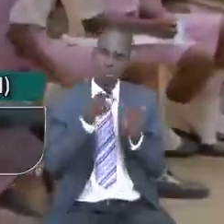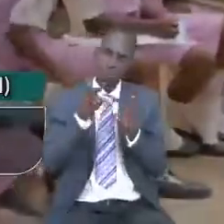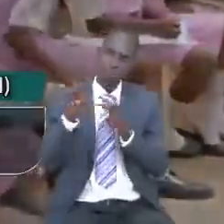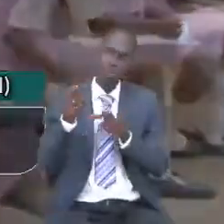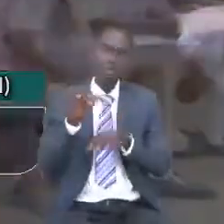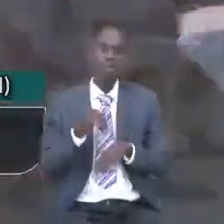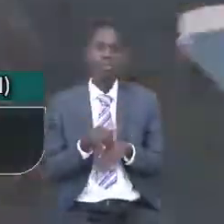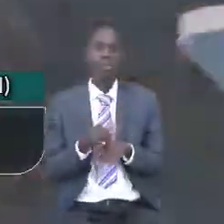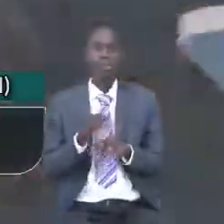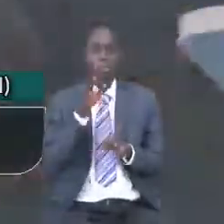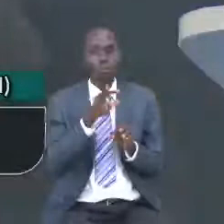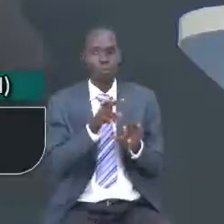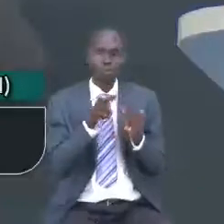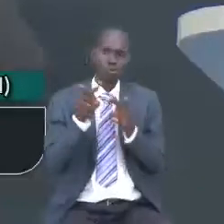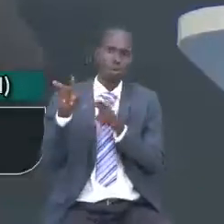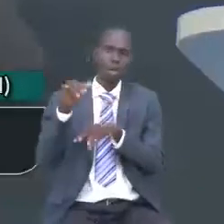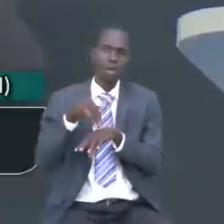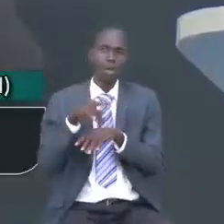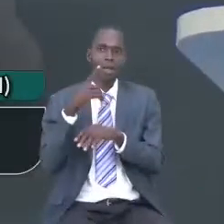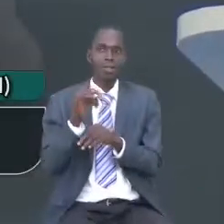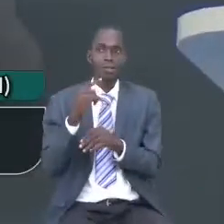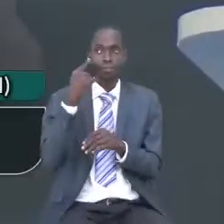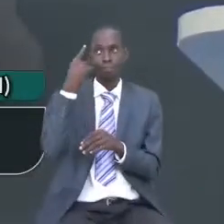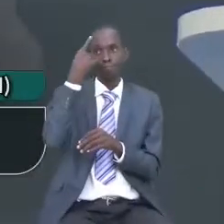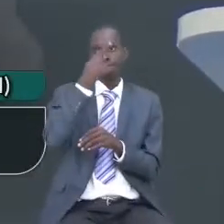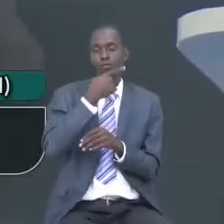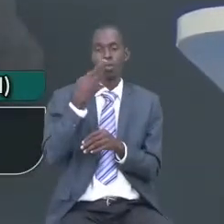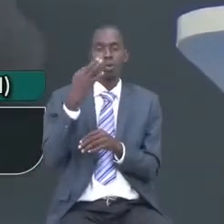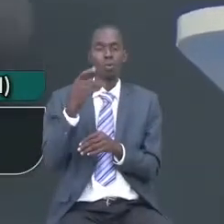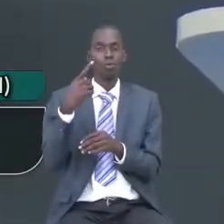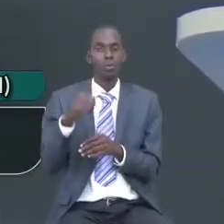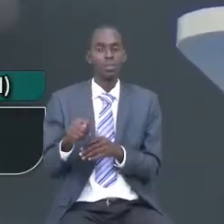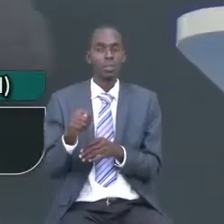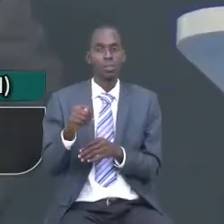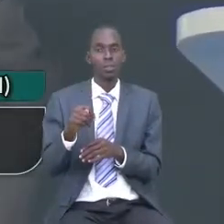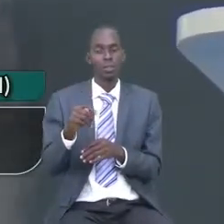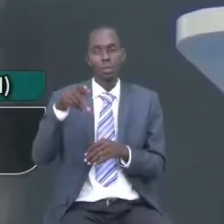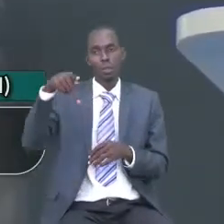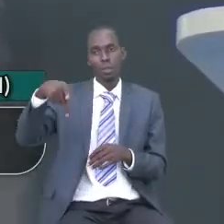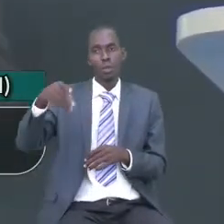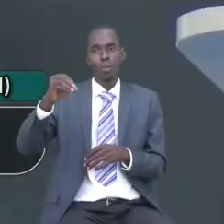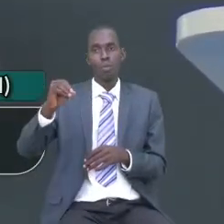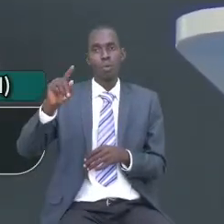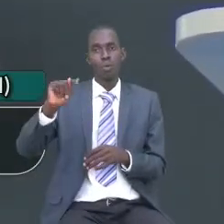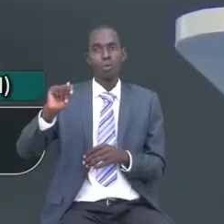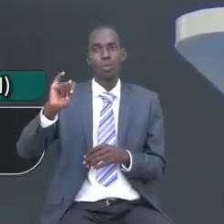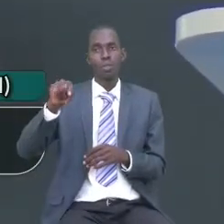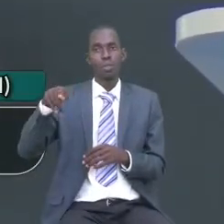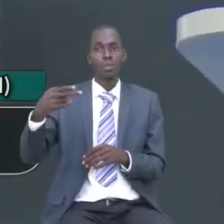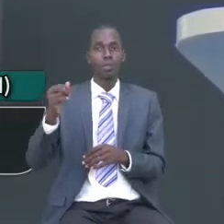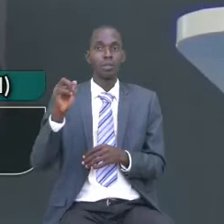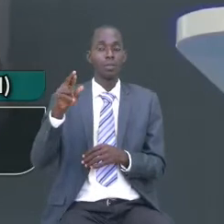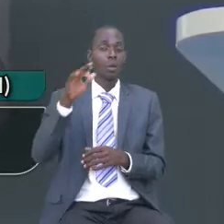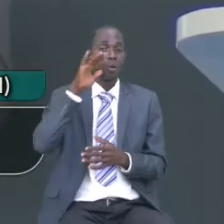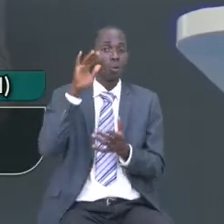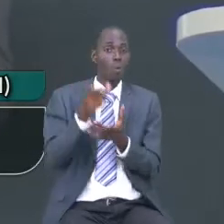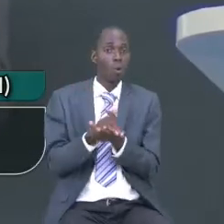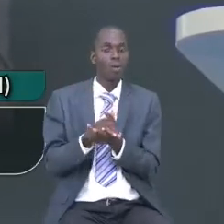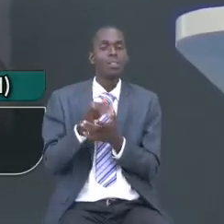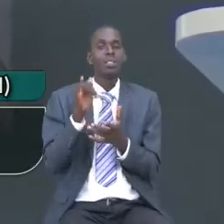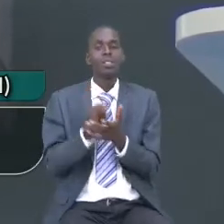at the face of the wife of Potiphar, that's where your direction,